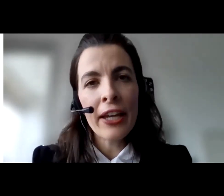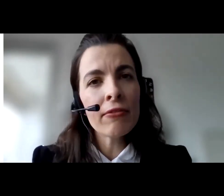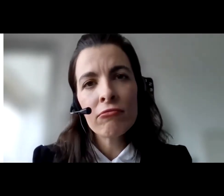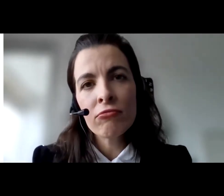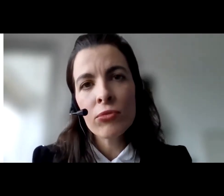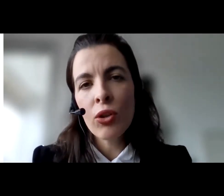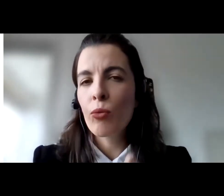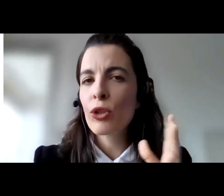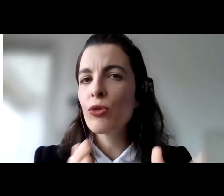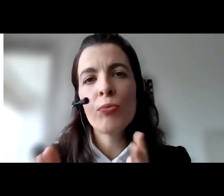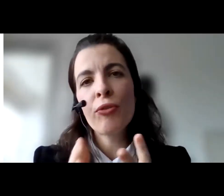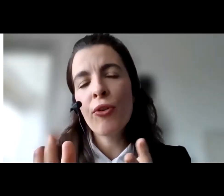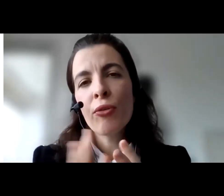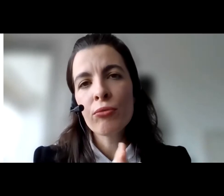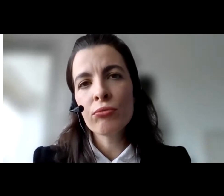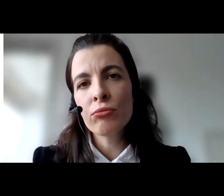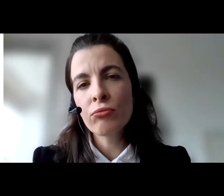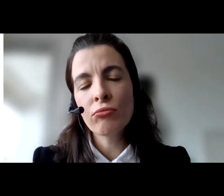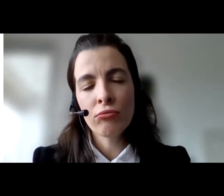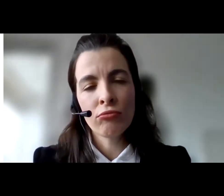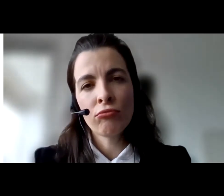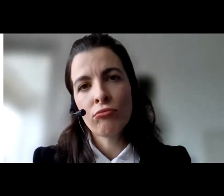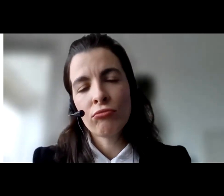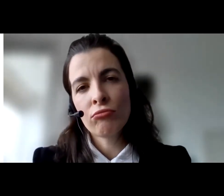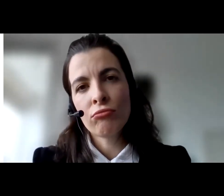were fine? So what do you prefer?